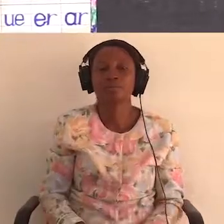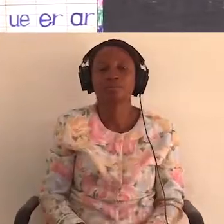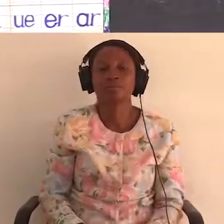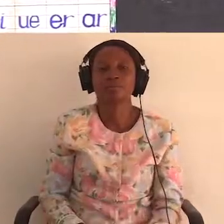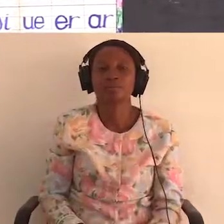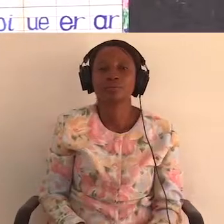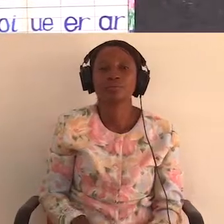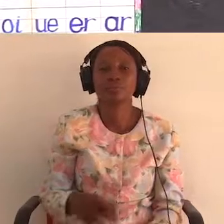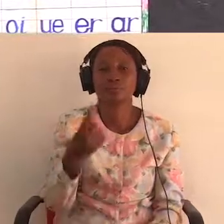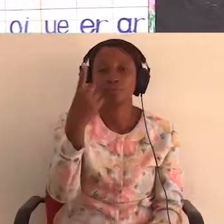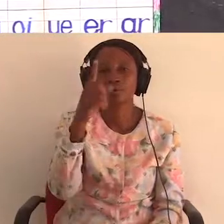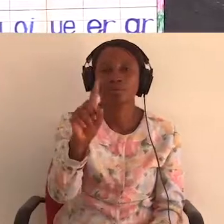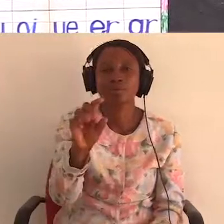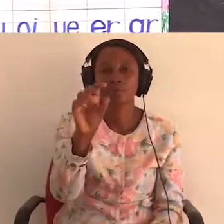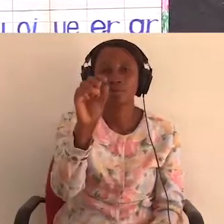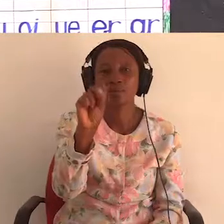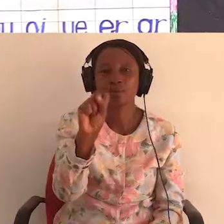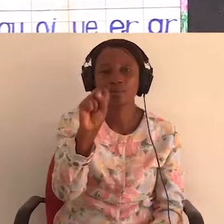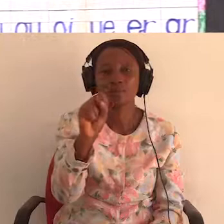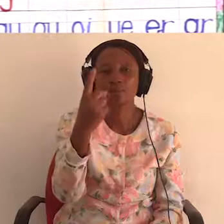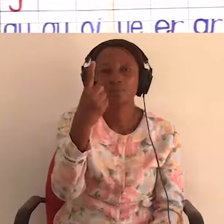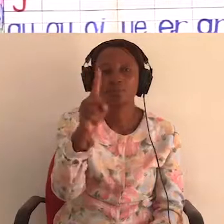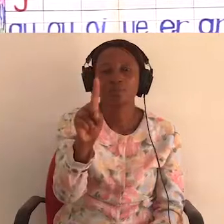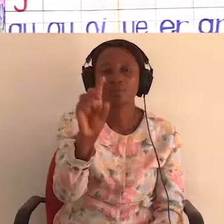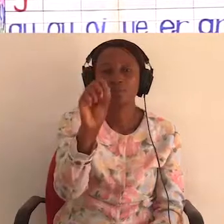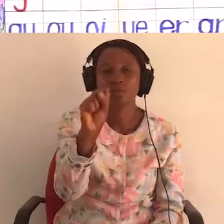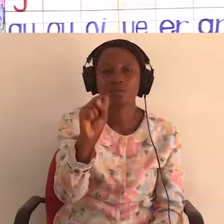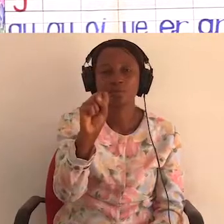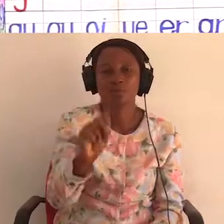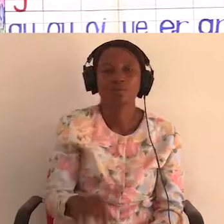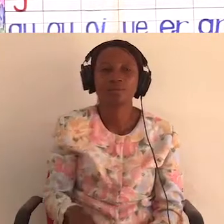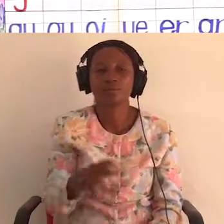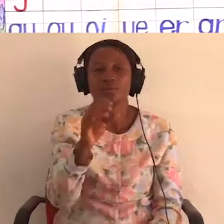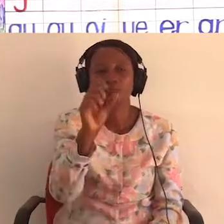This sound is s, s,